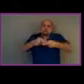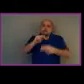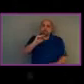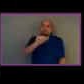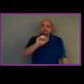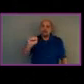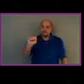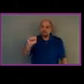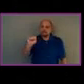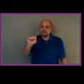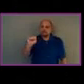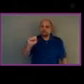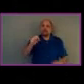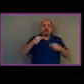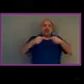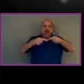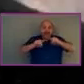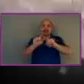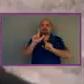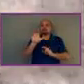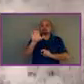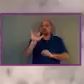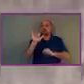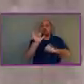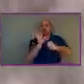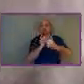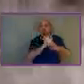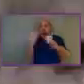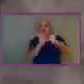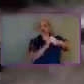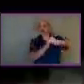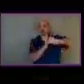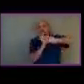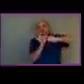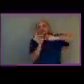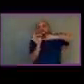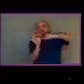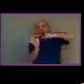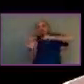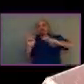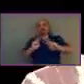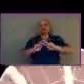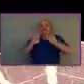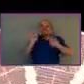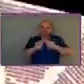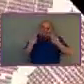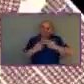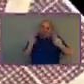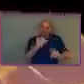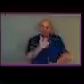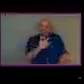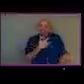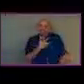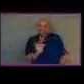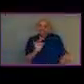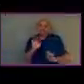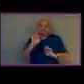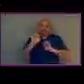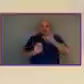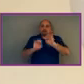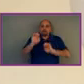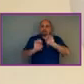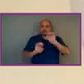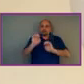asteroids as the Lucy spacecraft fly by them. This is a very sensitive experiment that will